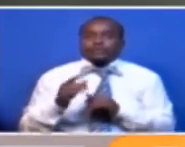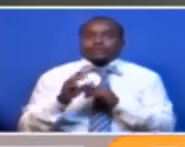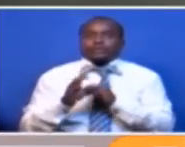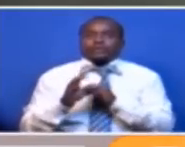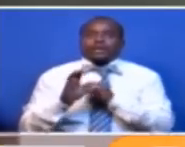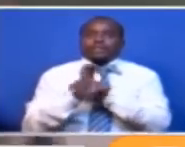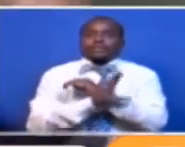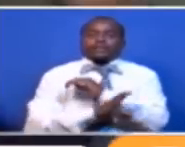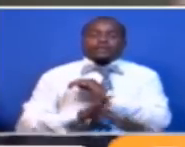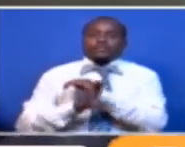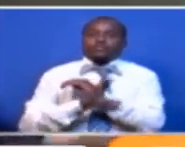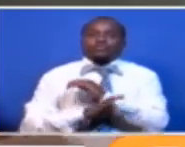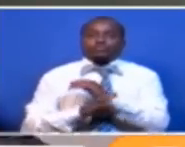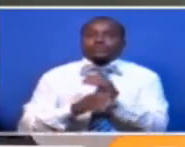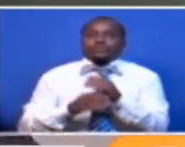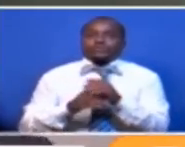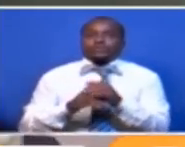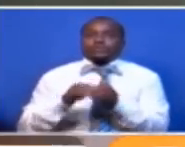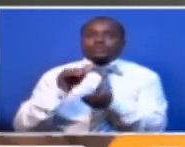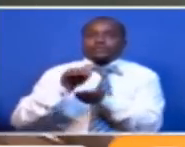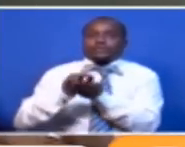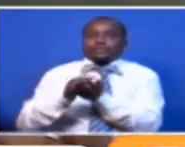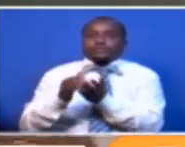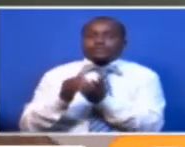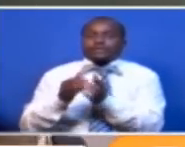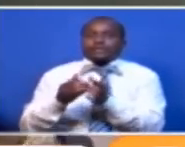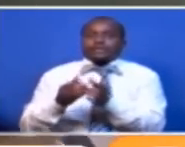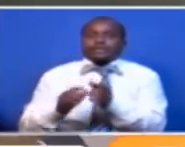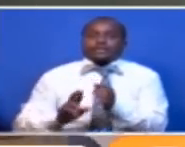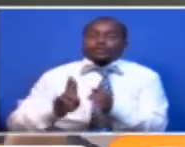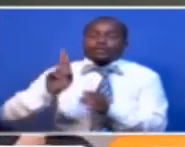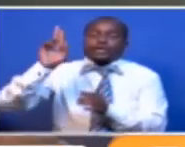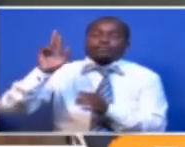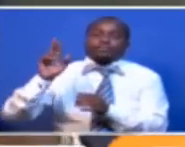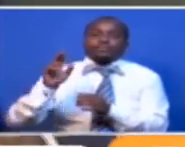up despite the fact that we are paying interest. And when